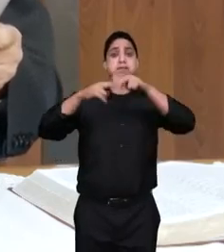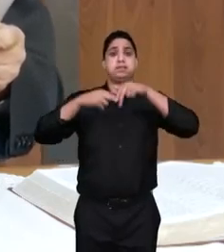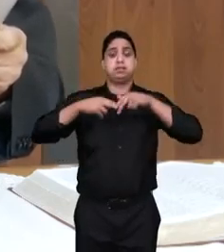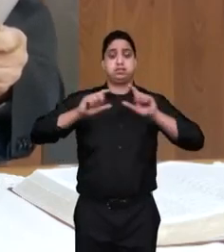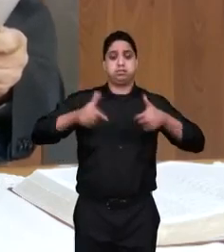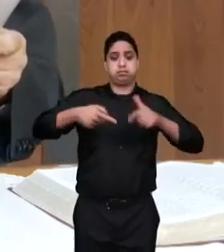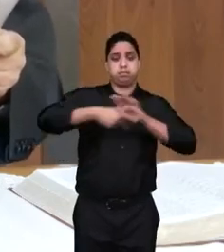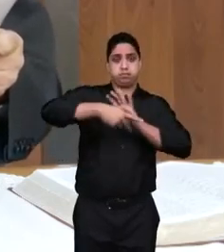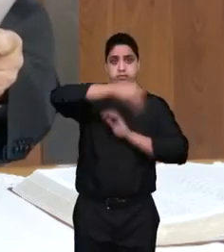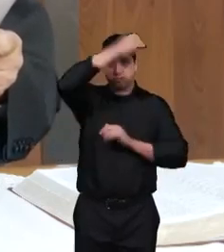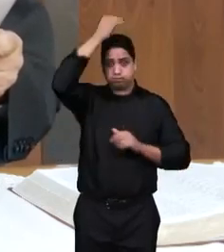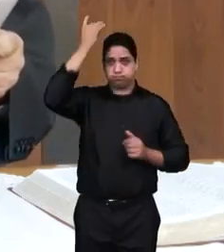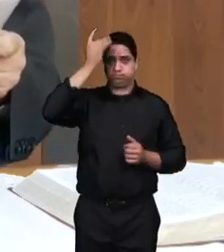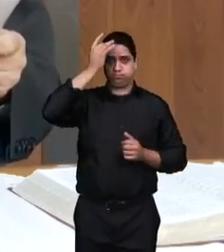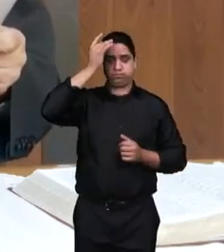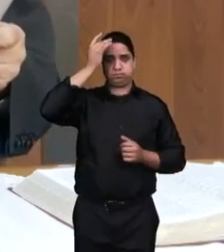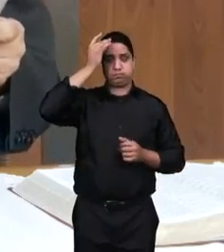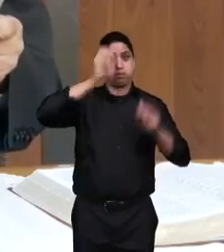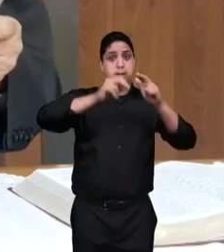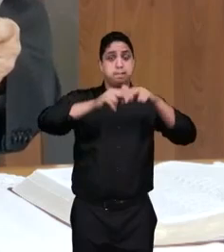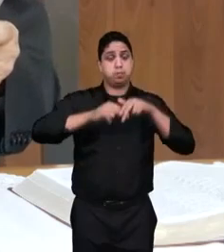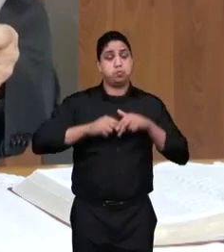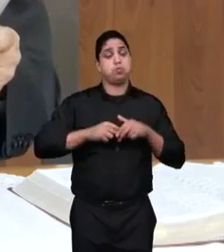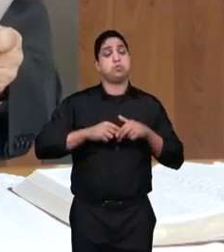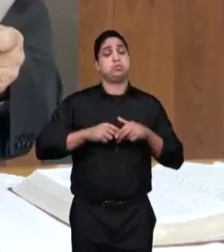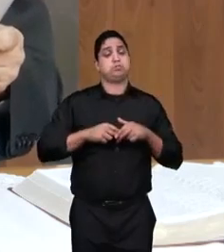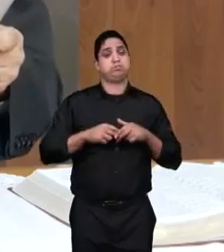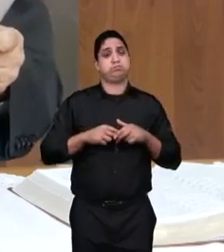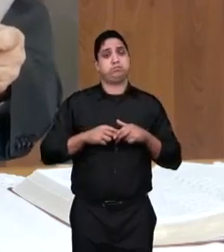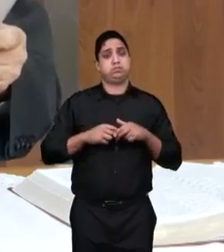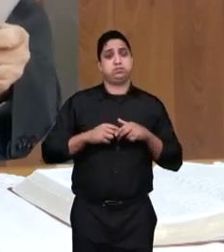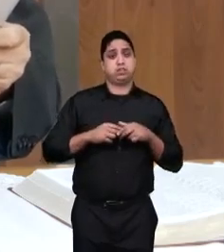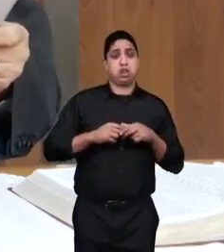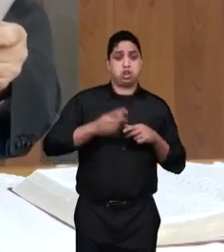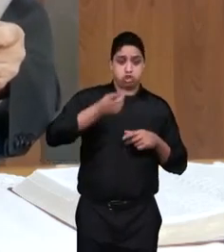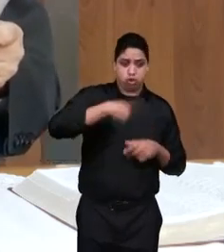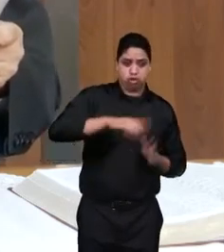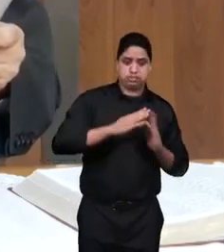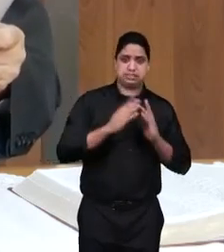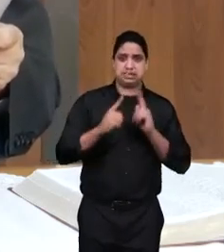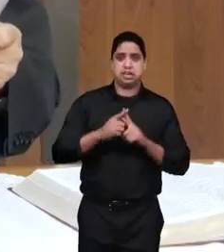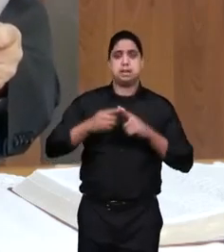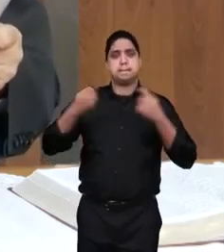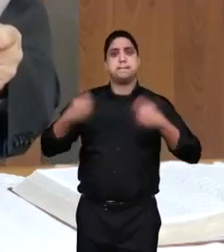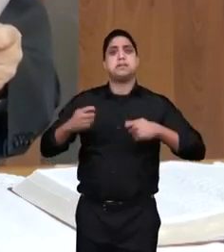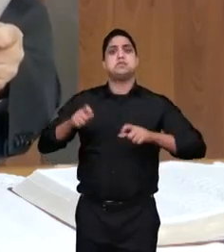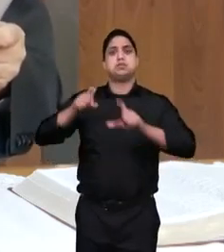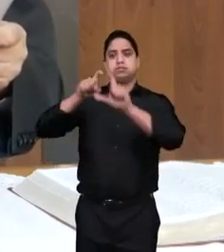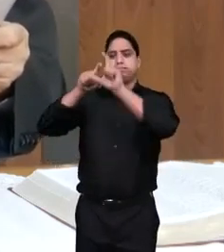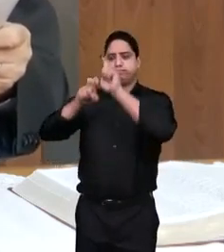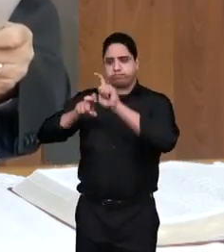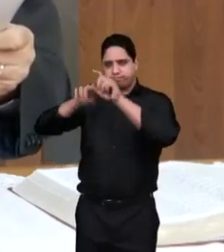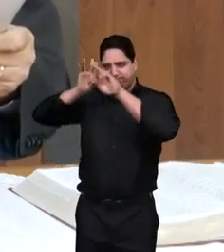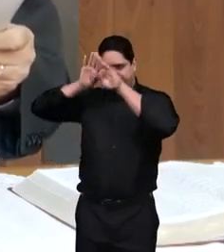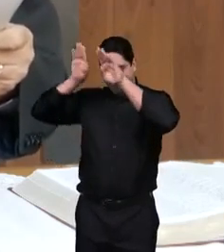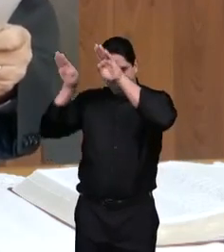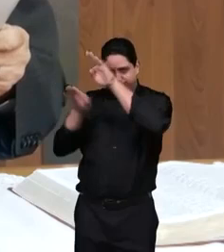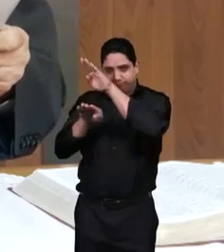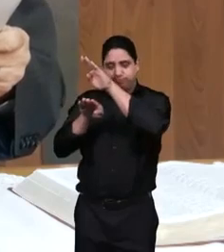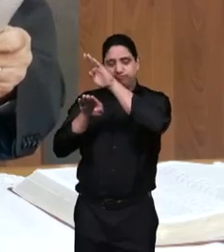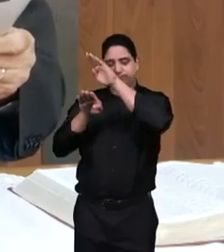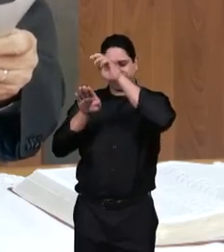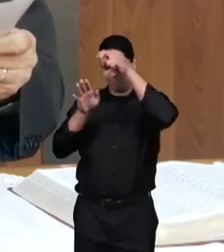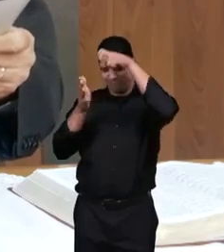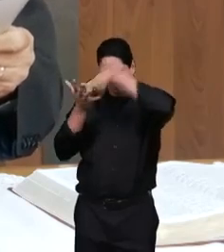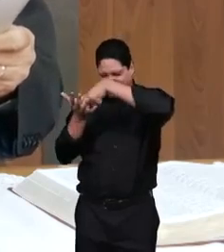revealed through the operation of the Holy Spirit. For that reason, the position of the church is to depend and be